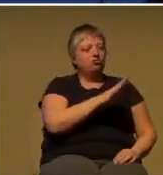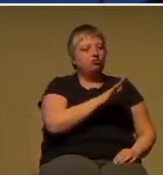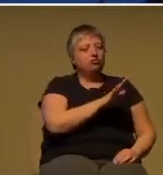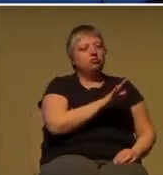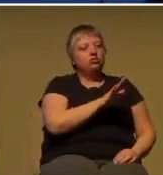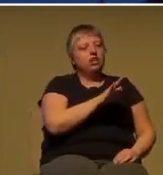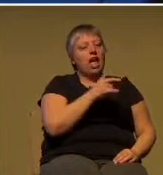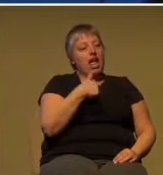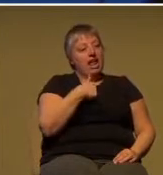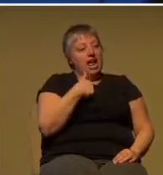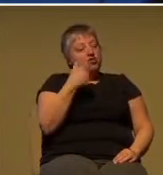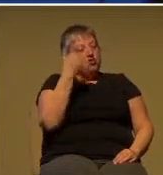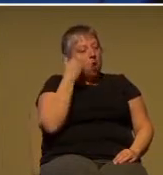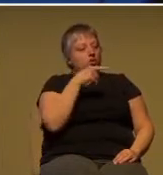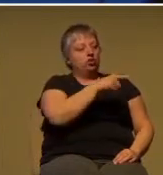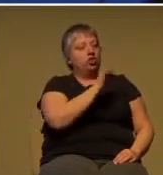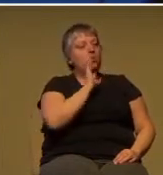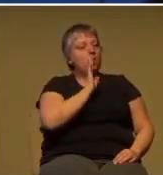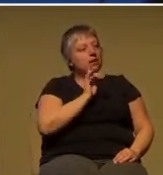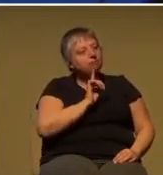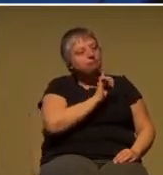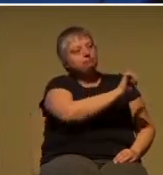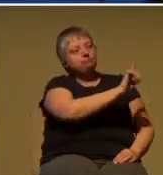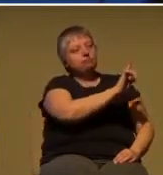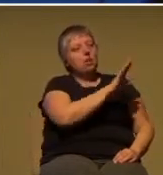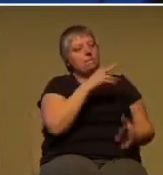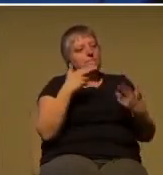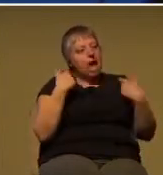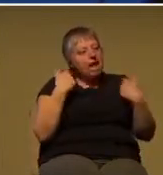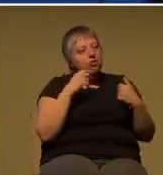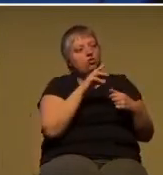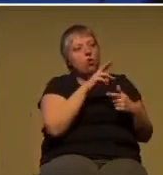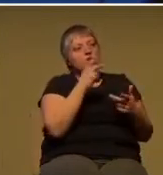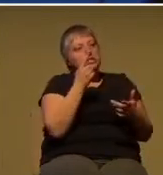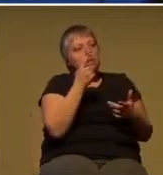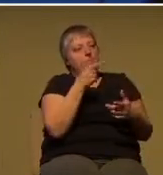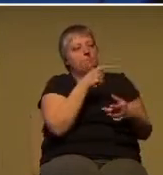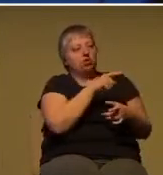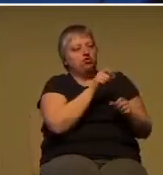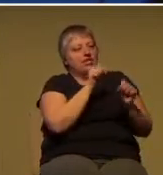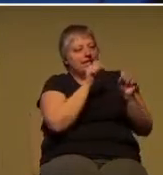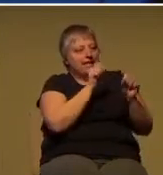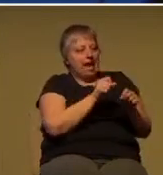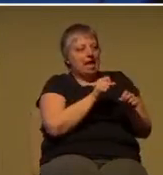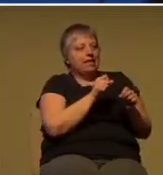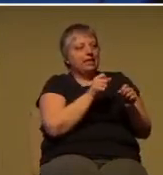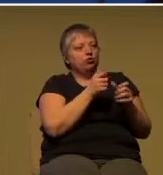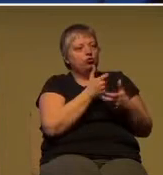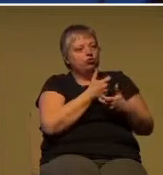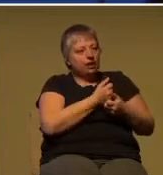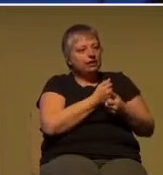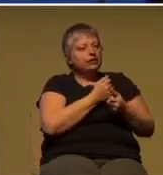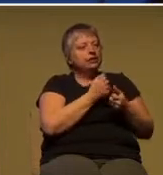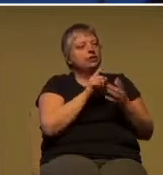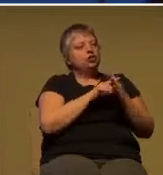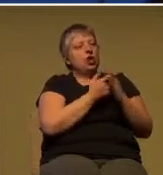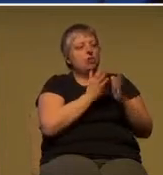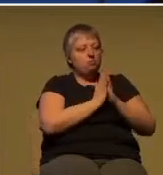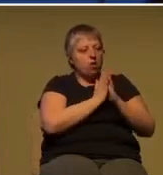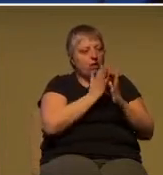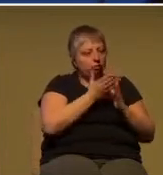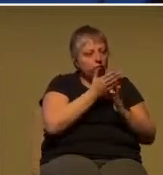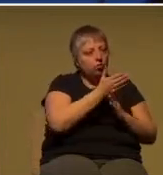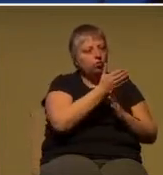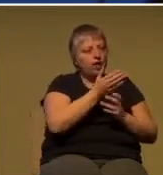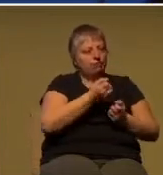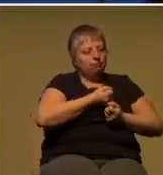know that she's going to go to her pastor or somebody there that she can start to pray through this and release this. And even the